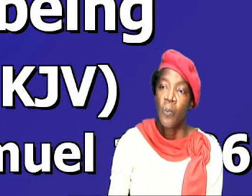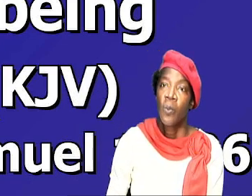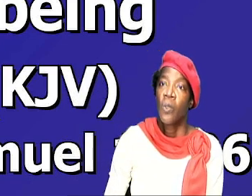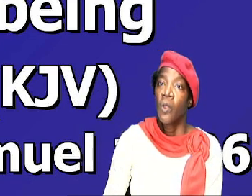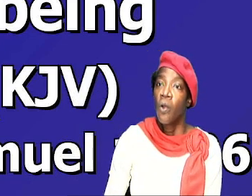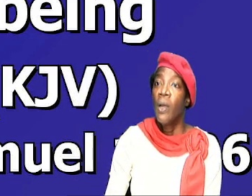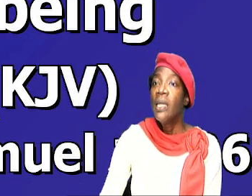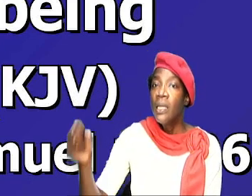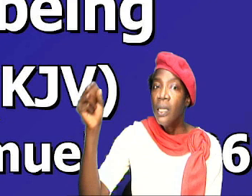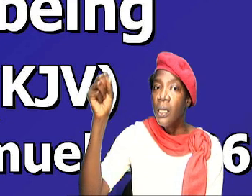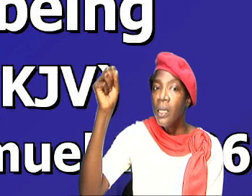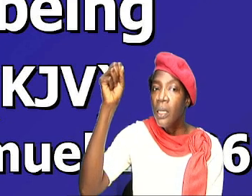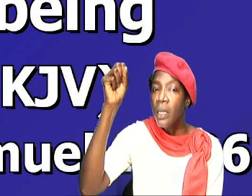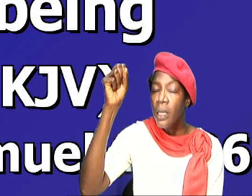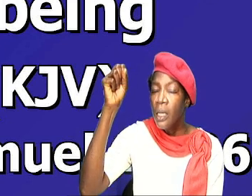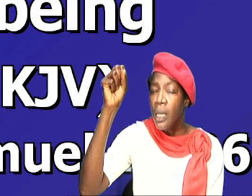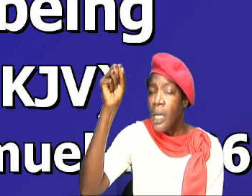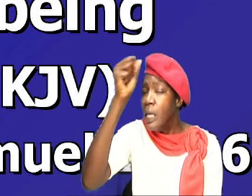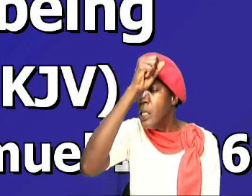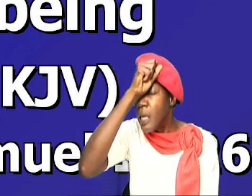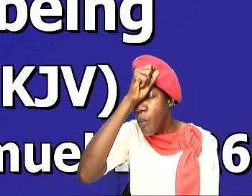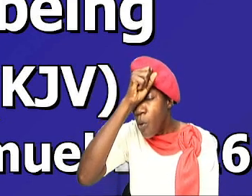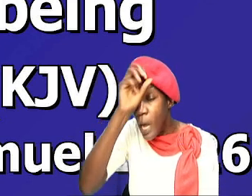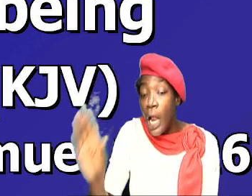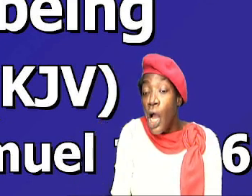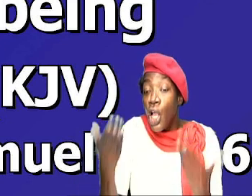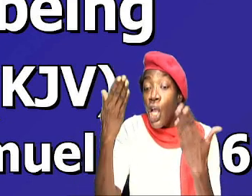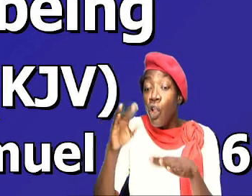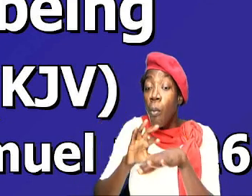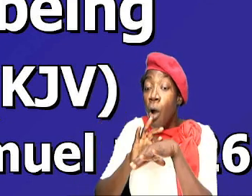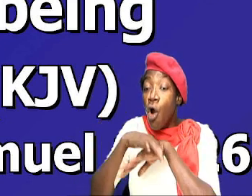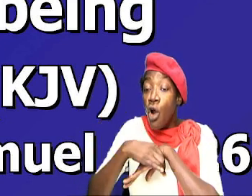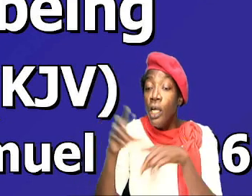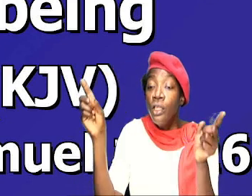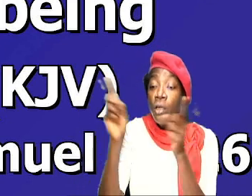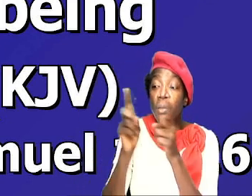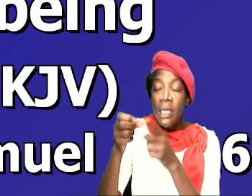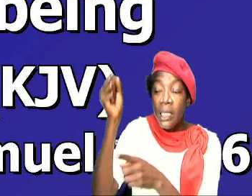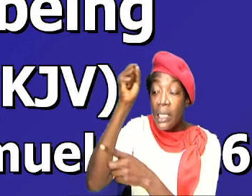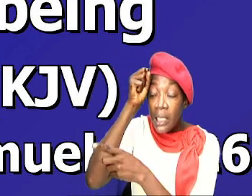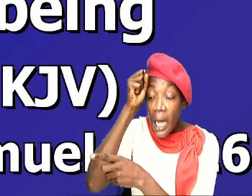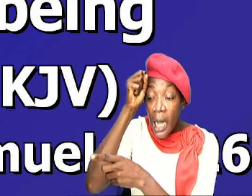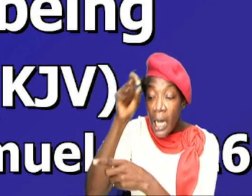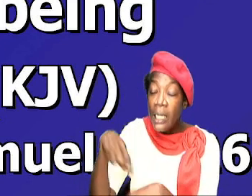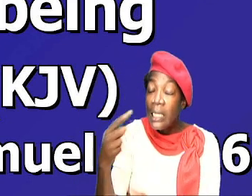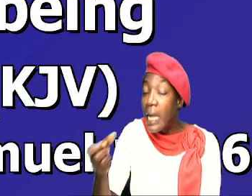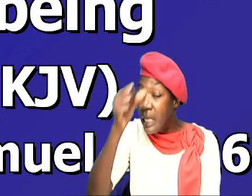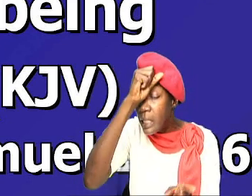And when Samuel rose early to meet Saul in the morning, it was told Samuel, saying,